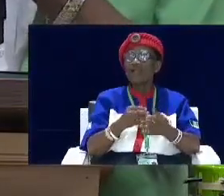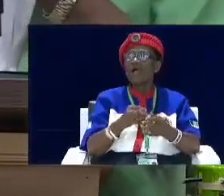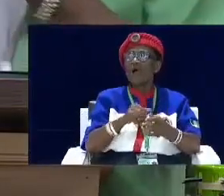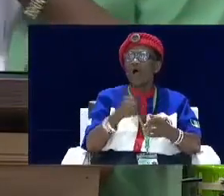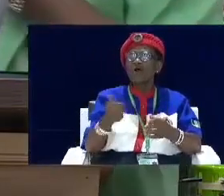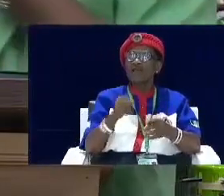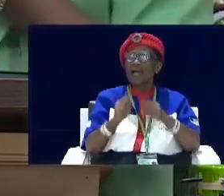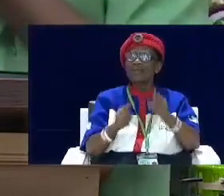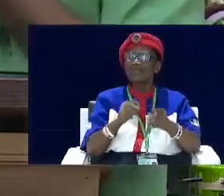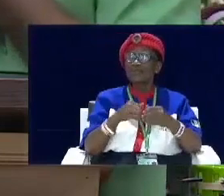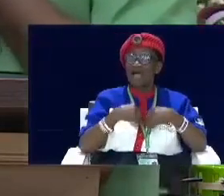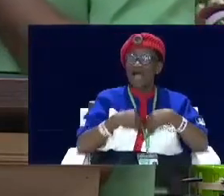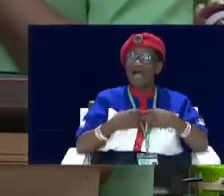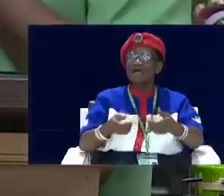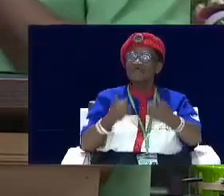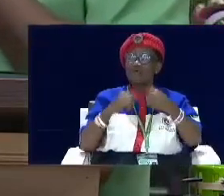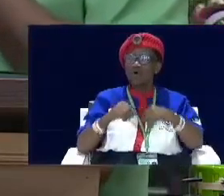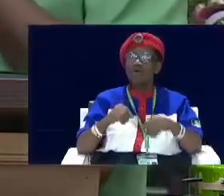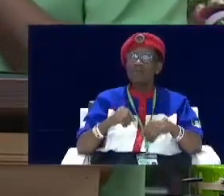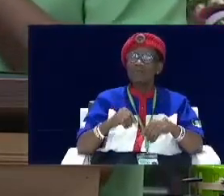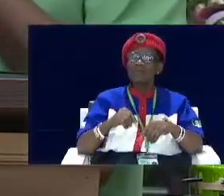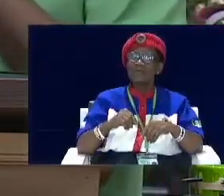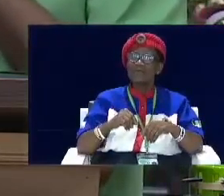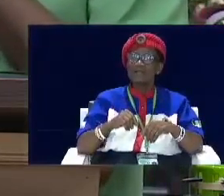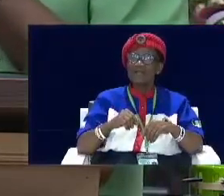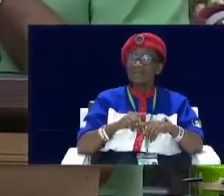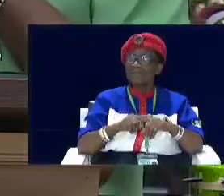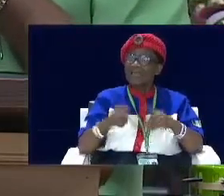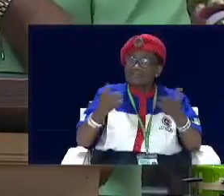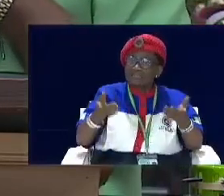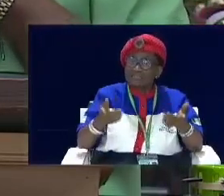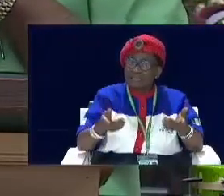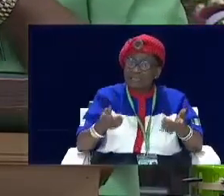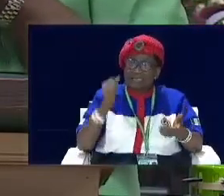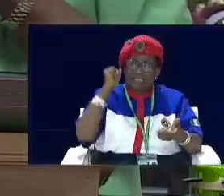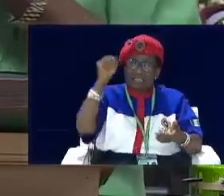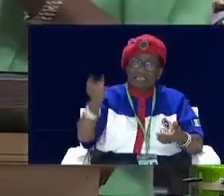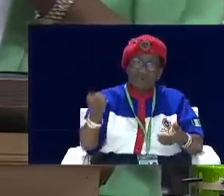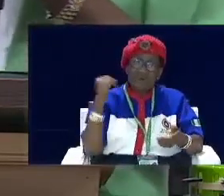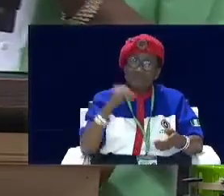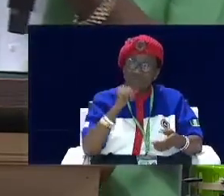de. And she couldn't speak English anymore. Ko wa tun gbe ibo mo, ko le so yibo mo.